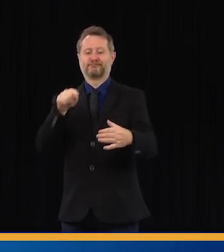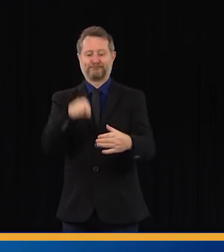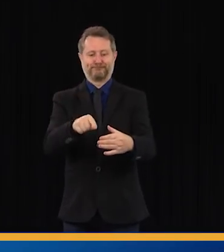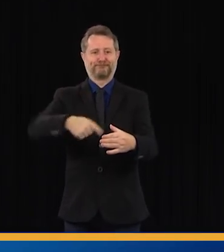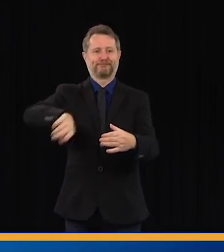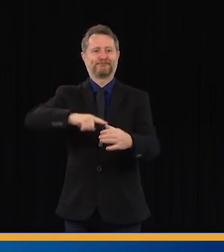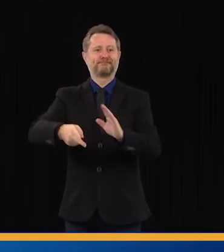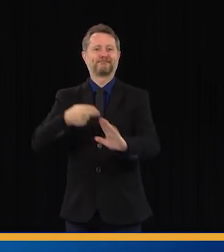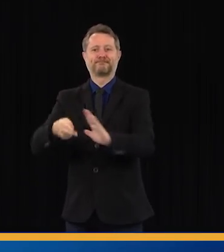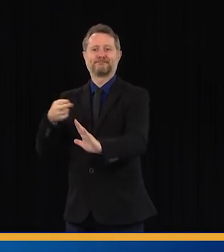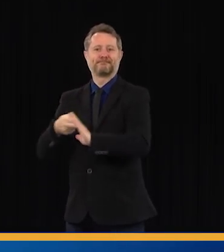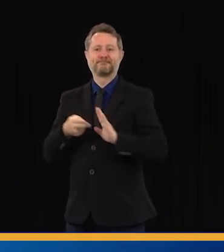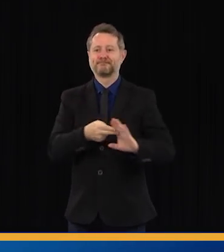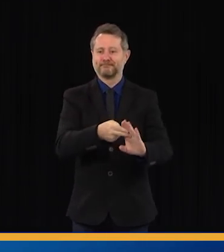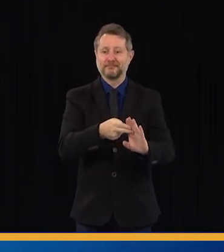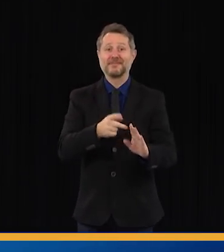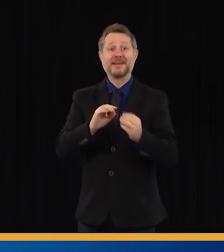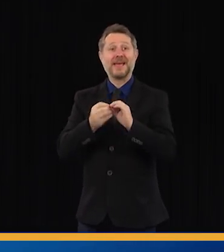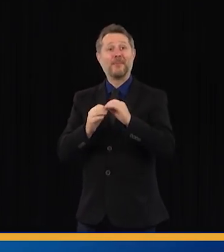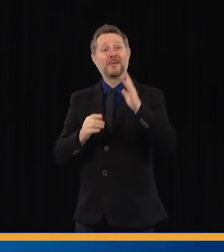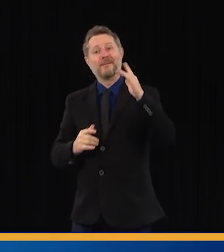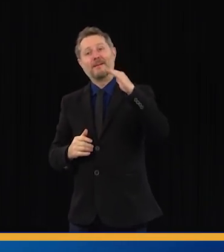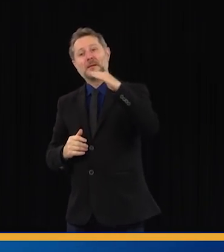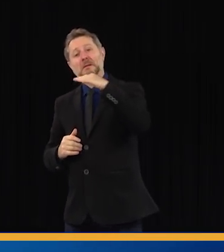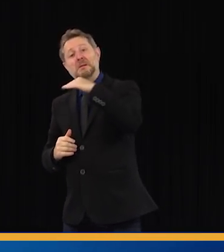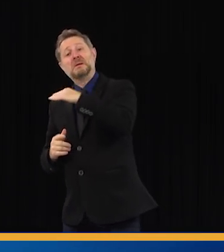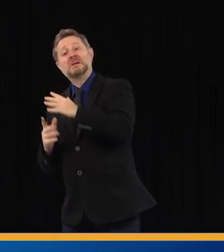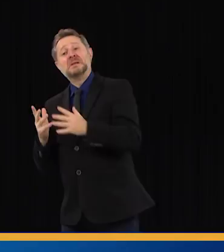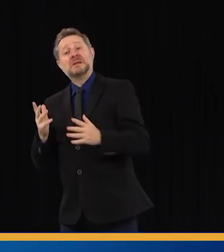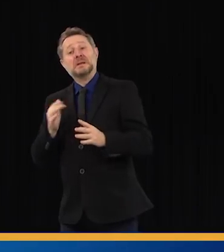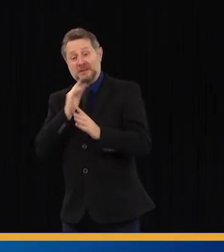increasing the hospital population